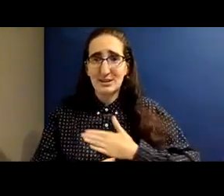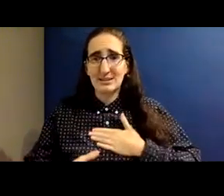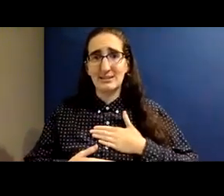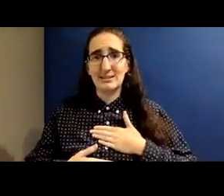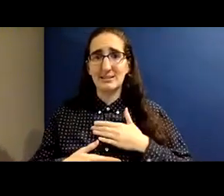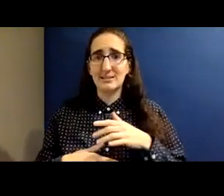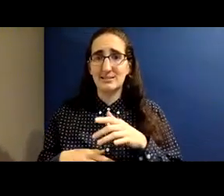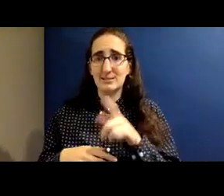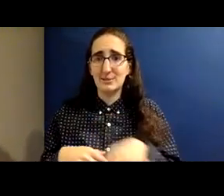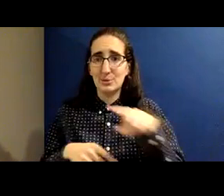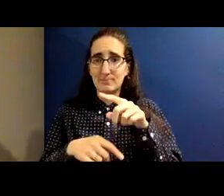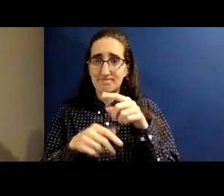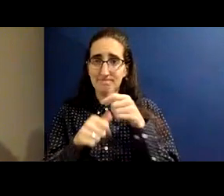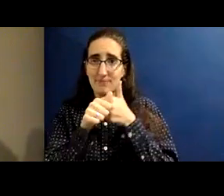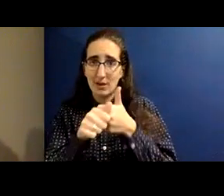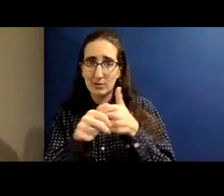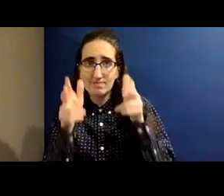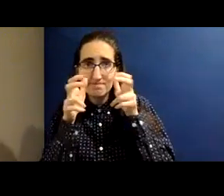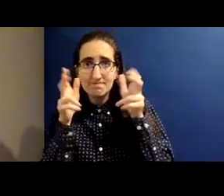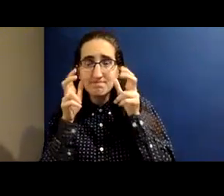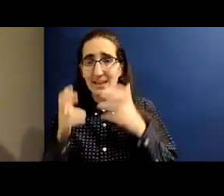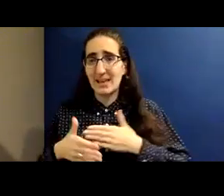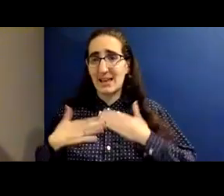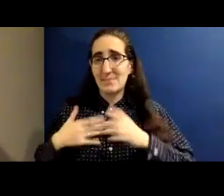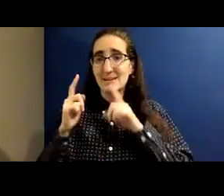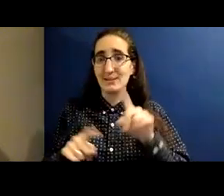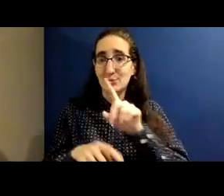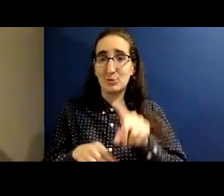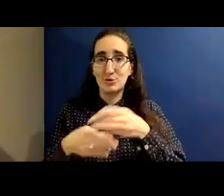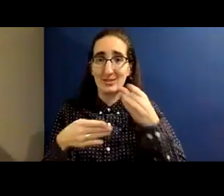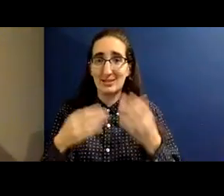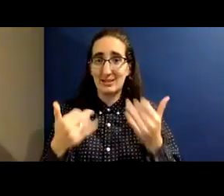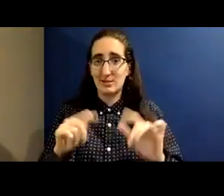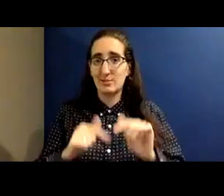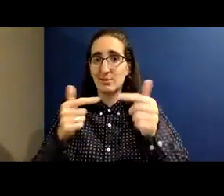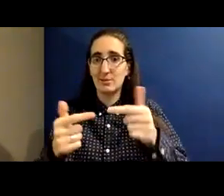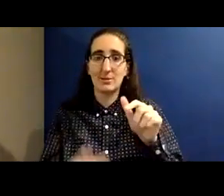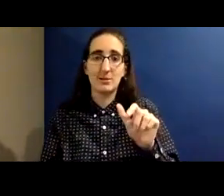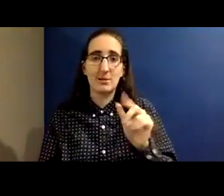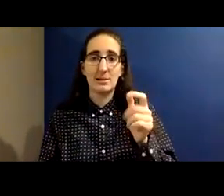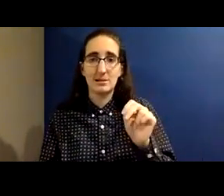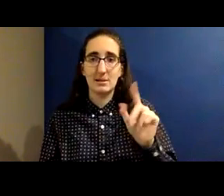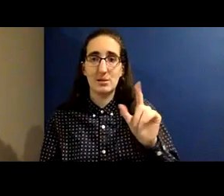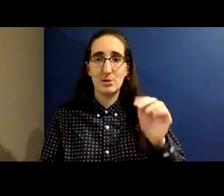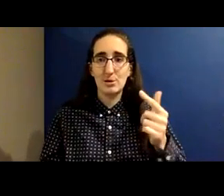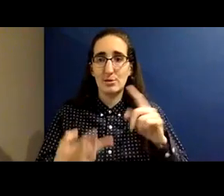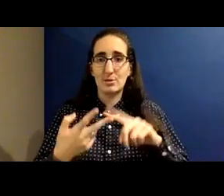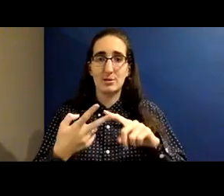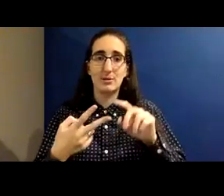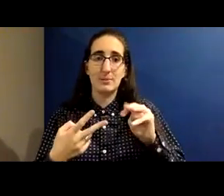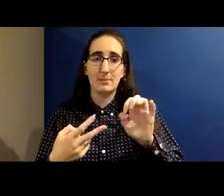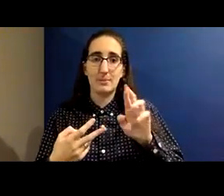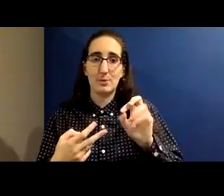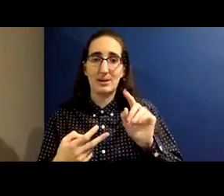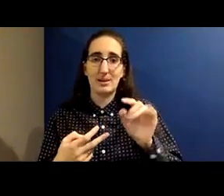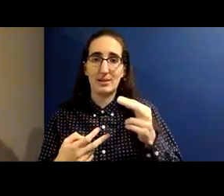you following along. And again, happy to answer questions at the end. And I want to turn it over now to Allison Long and Meredith Henry and Jesse Reeder. Thank